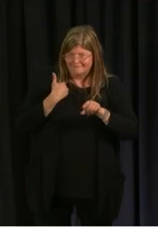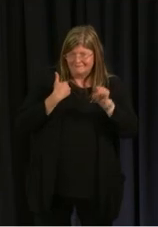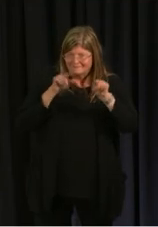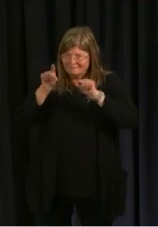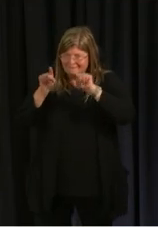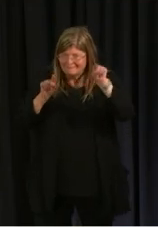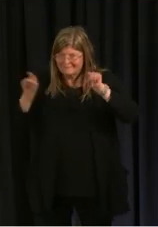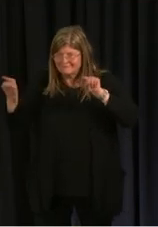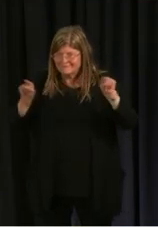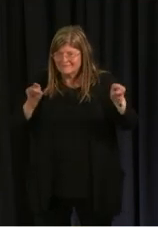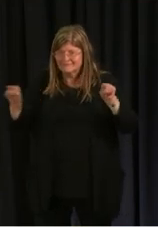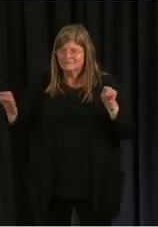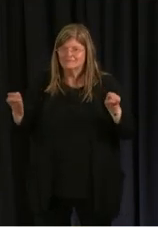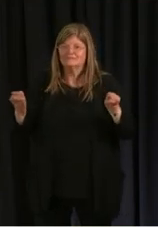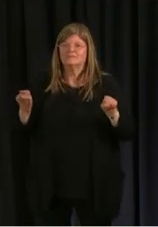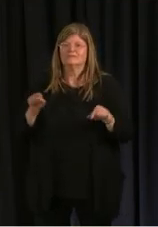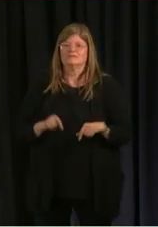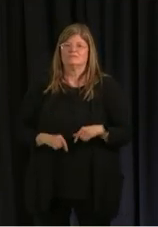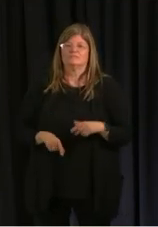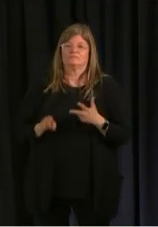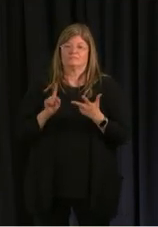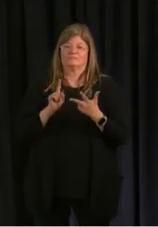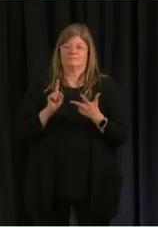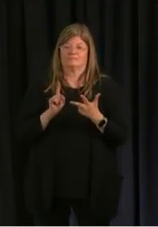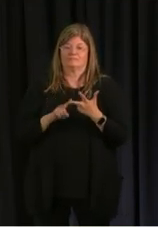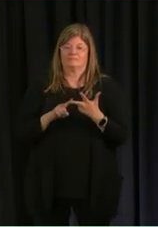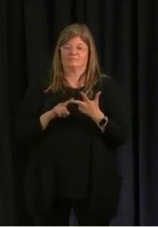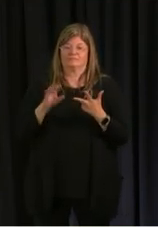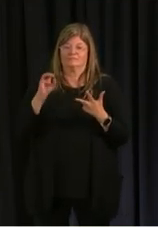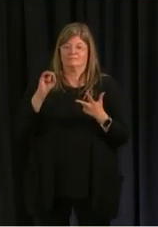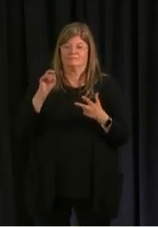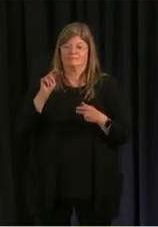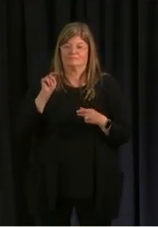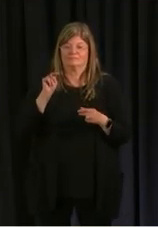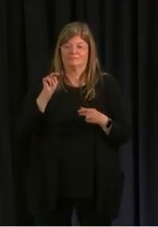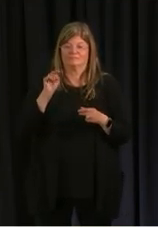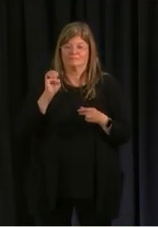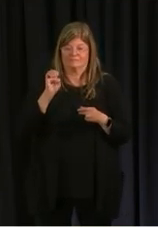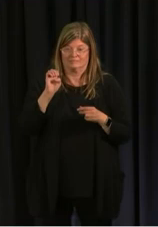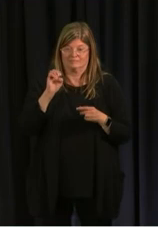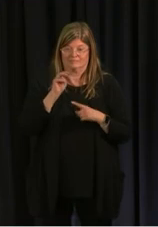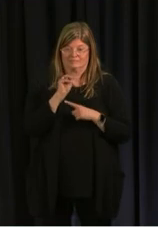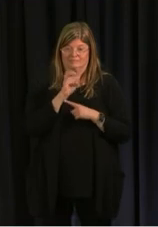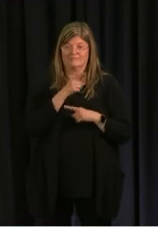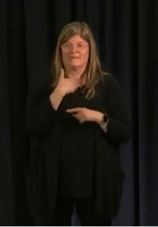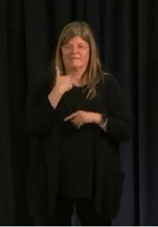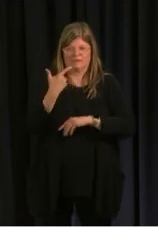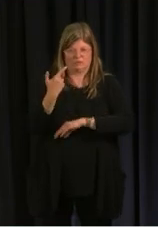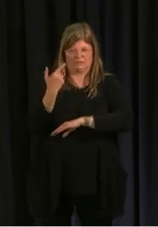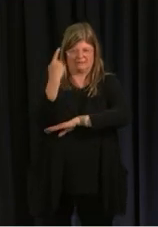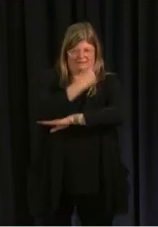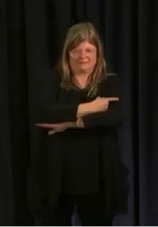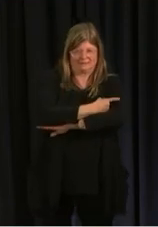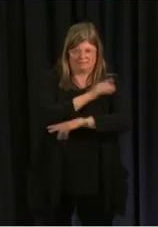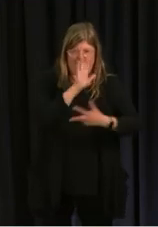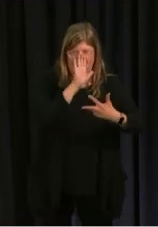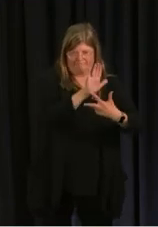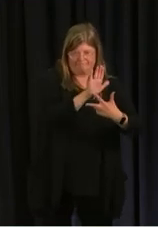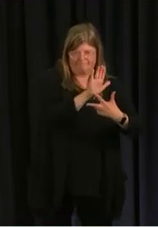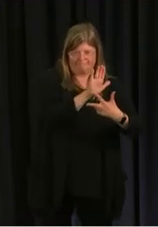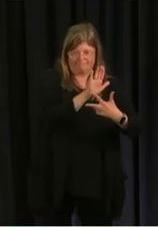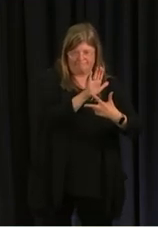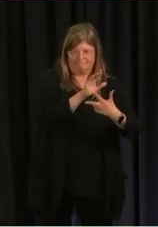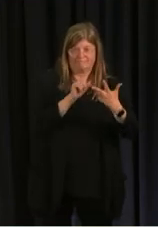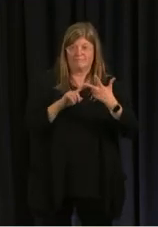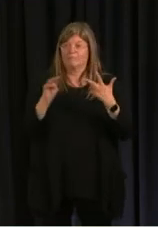Kaiser, and One Medical at the ESA, that is 21 days. If you have Moderna, which